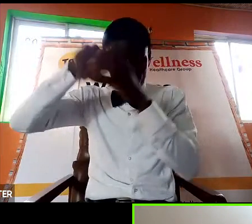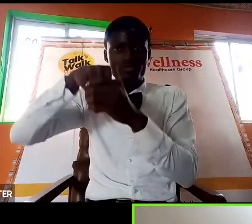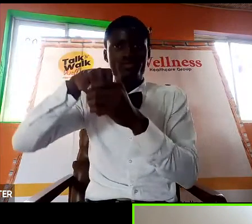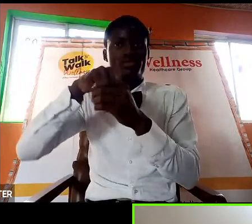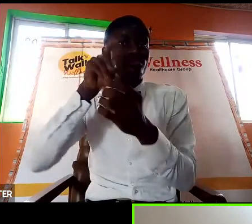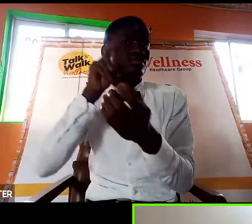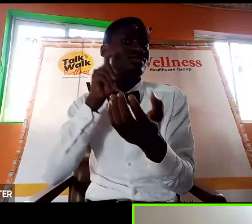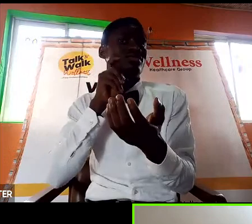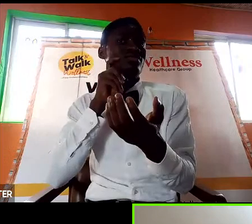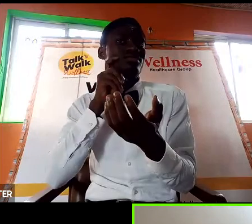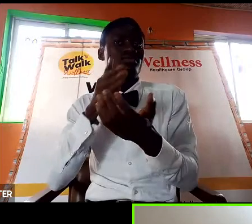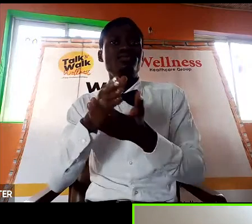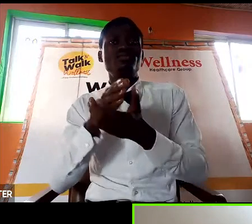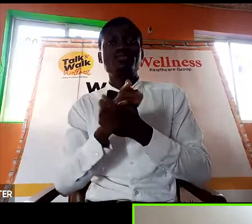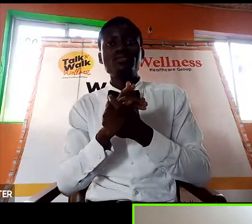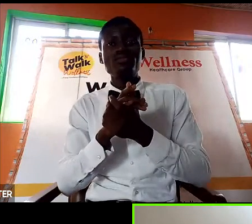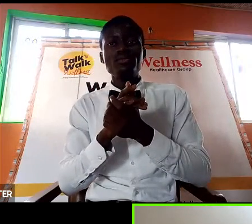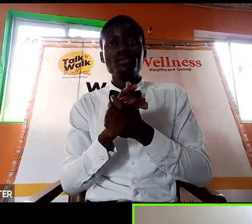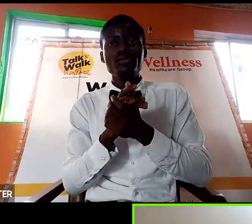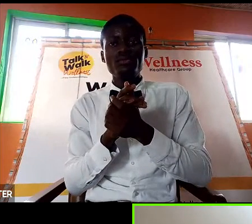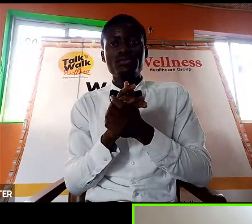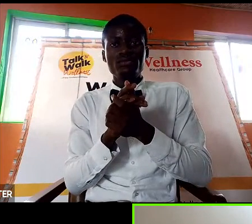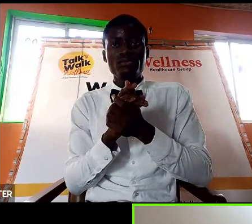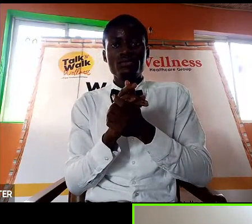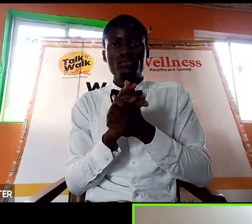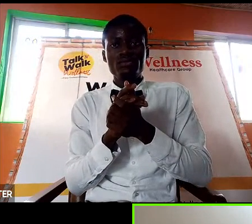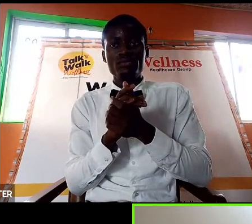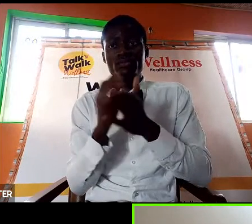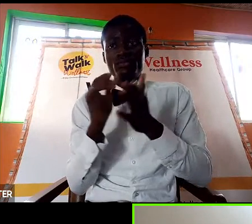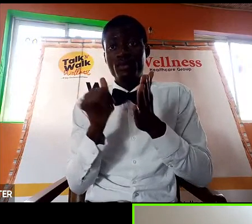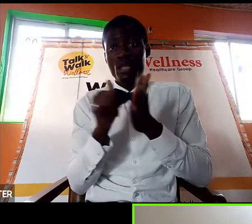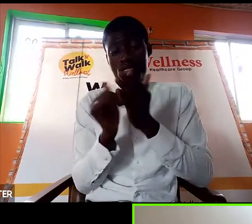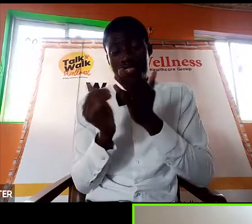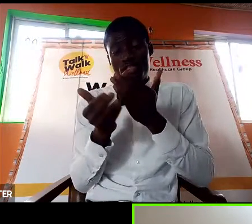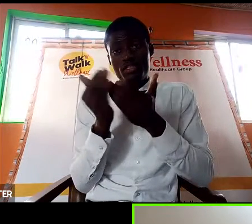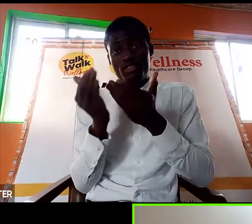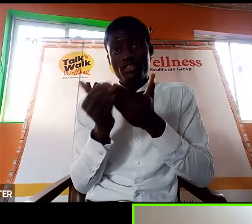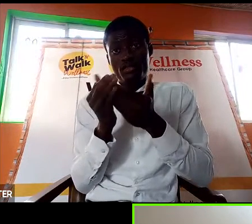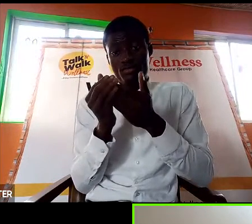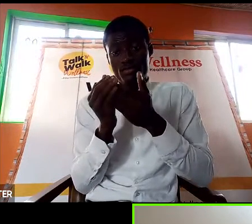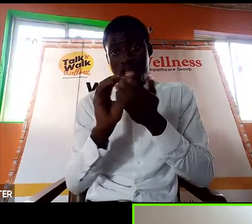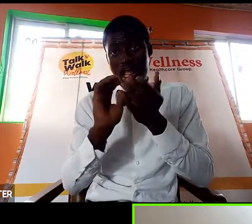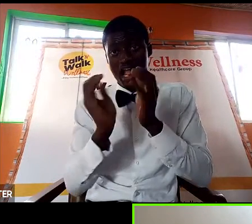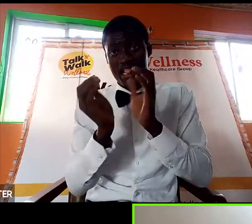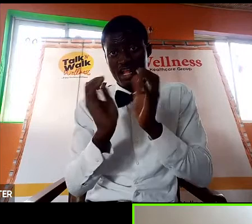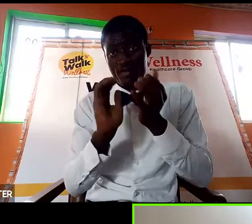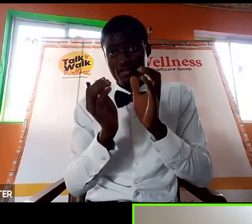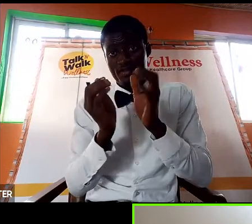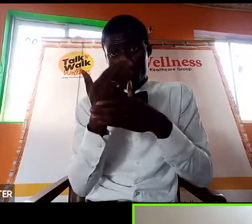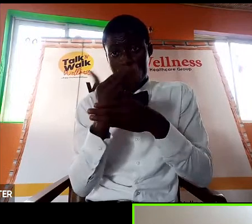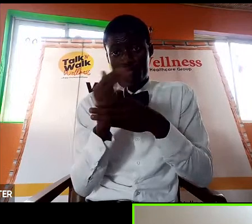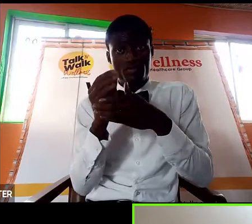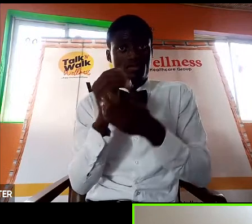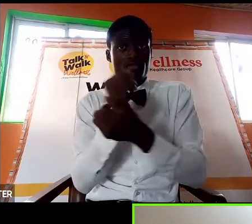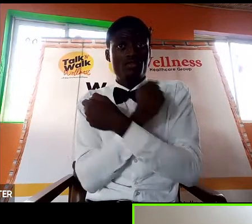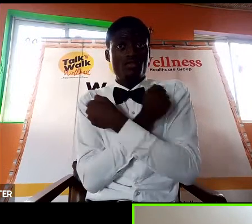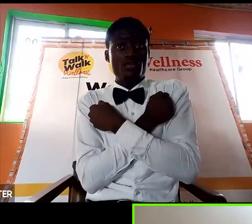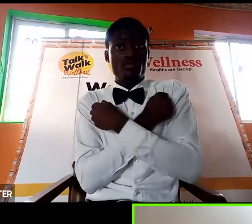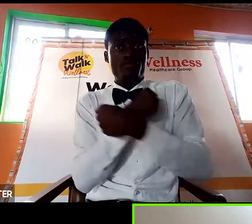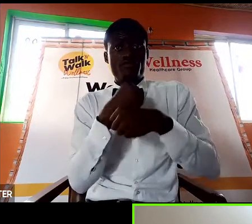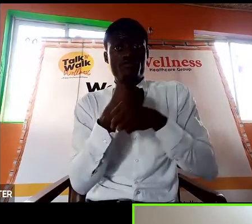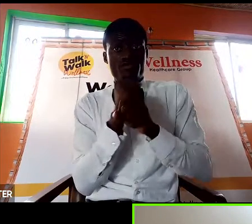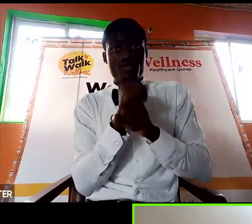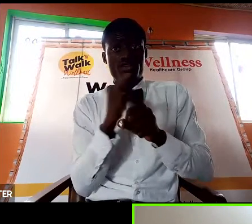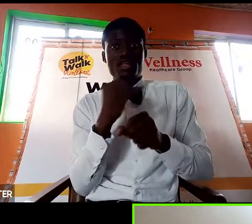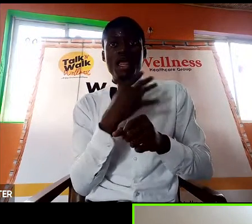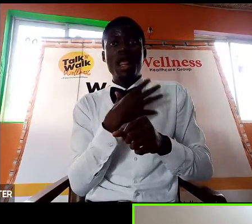Right. So that's the simple analogy I can give, between lovemaking and having sex. So I don't